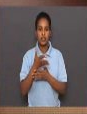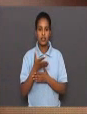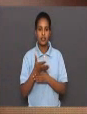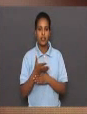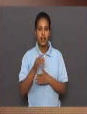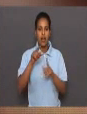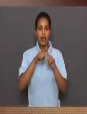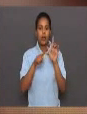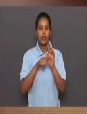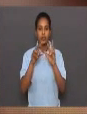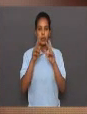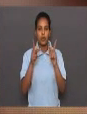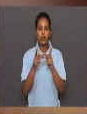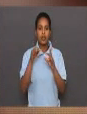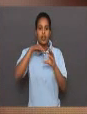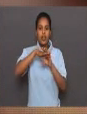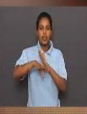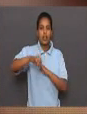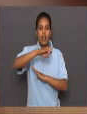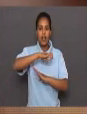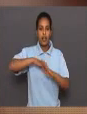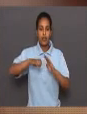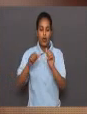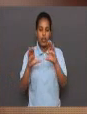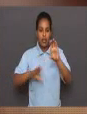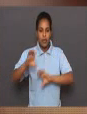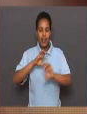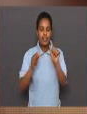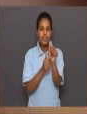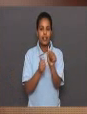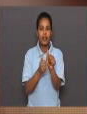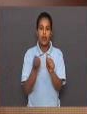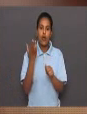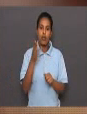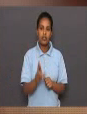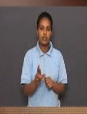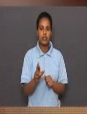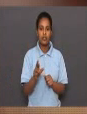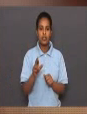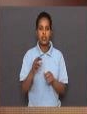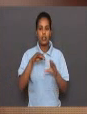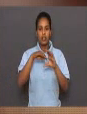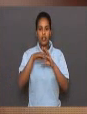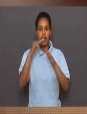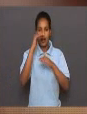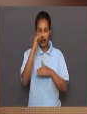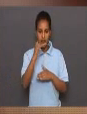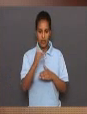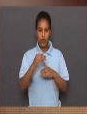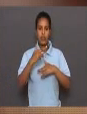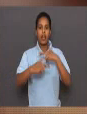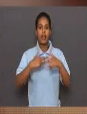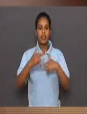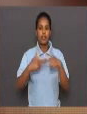Thus, an ion's place in the electrochemical series, or its level